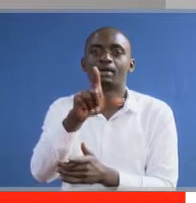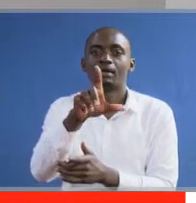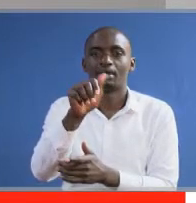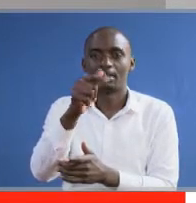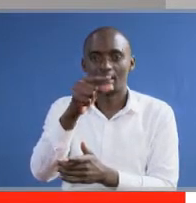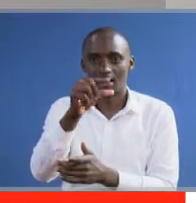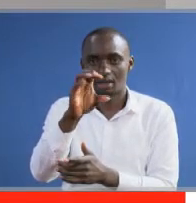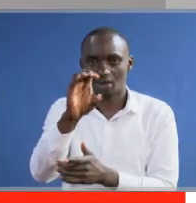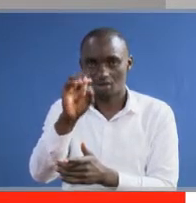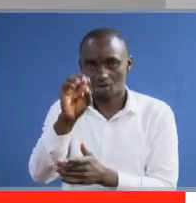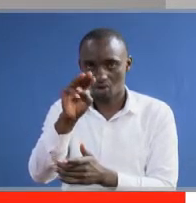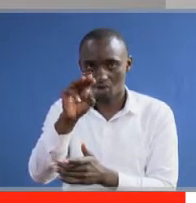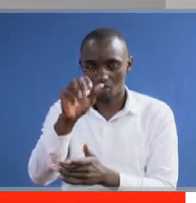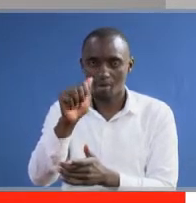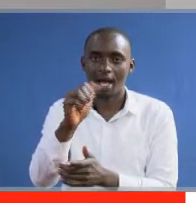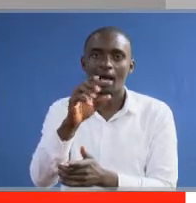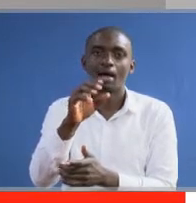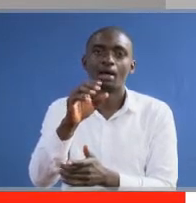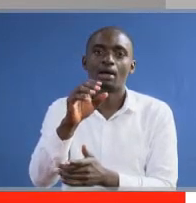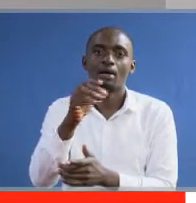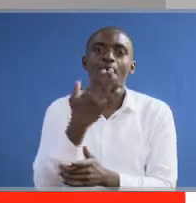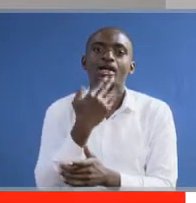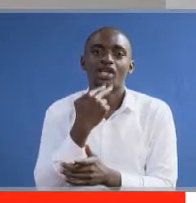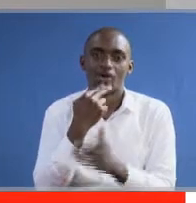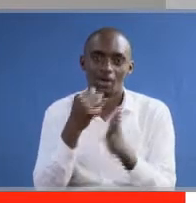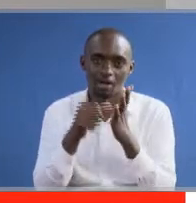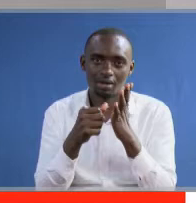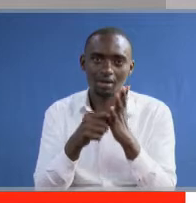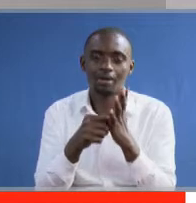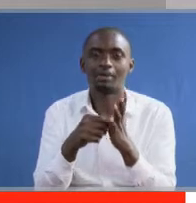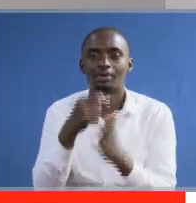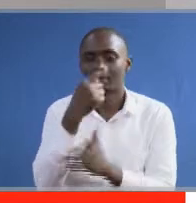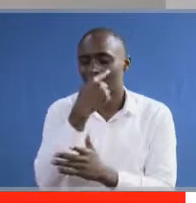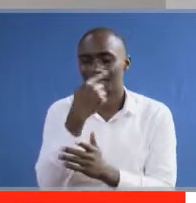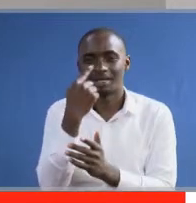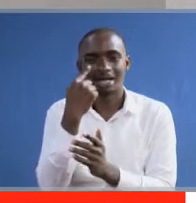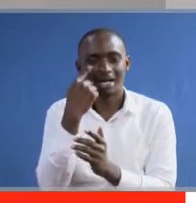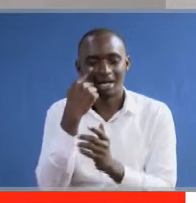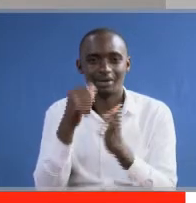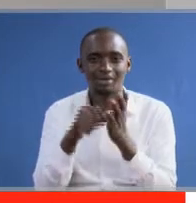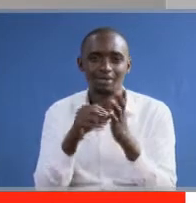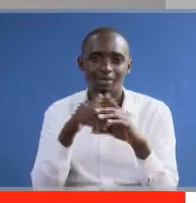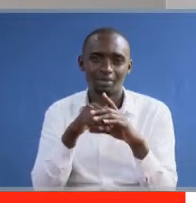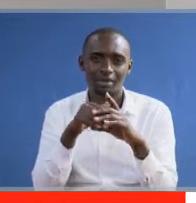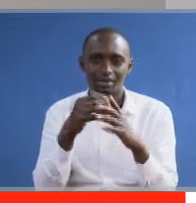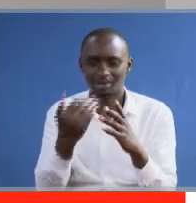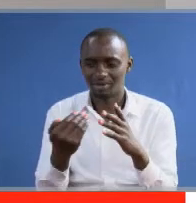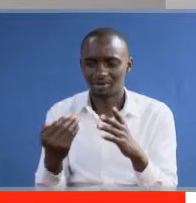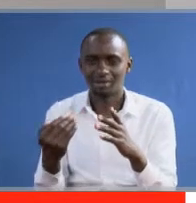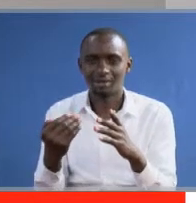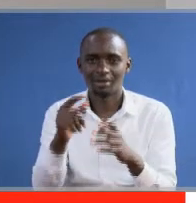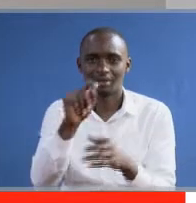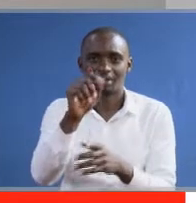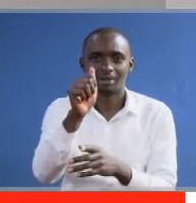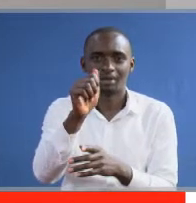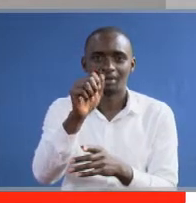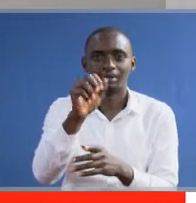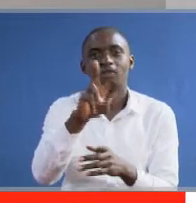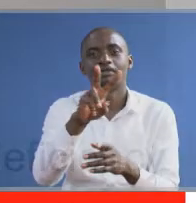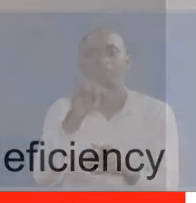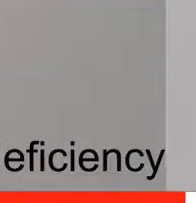degeneration, diabetes, trachoma, and eye conditions in children, for example, that are caused by vitamin